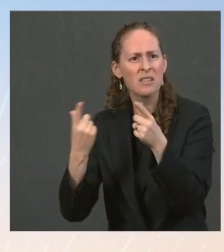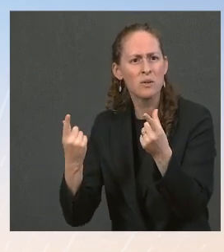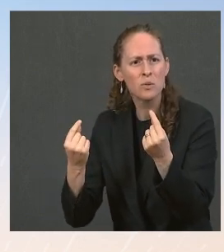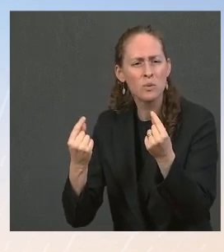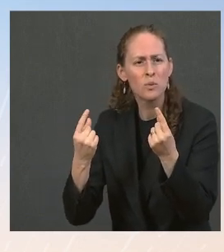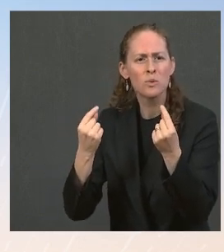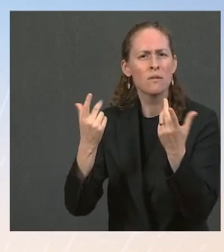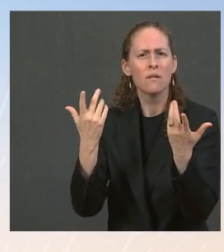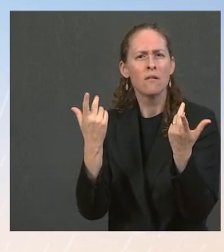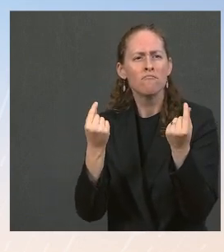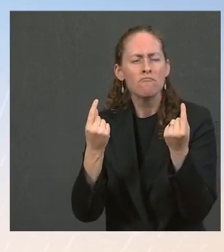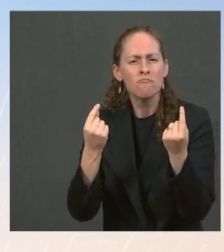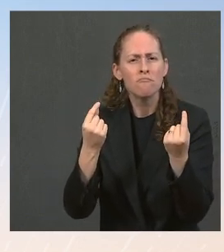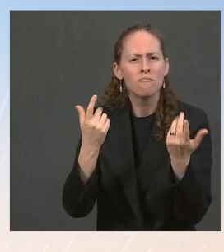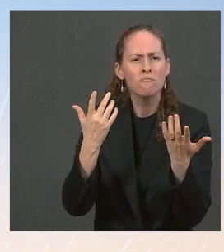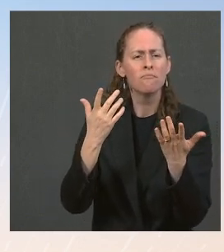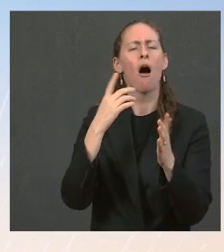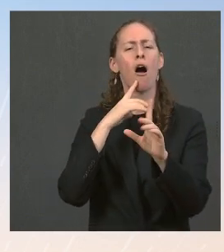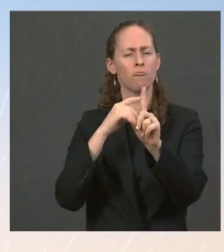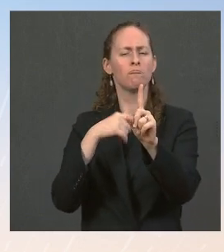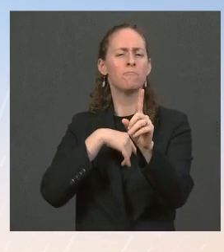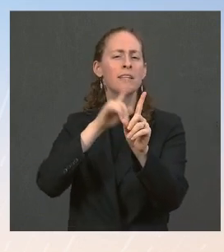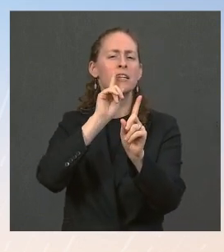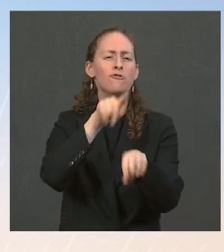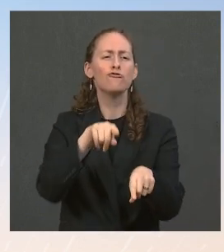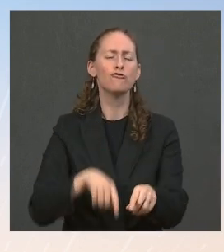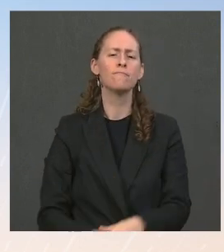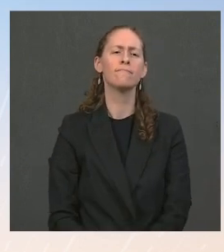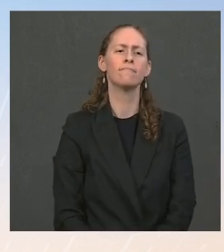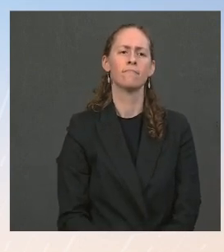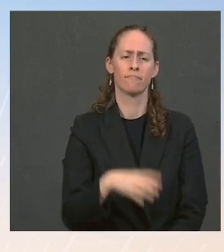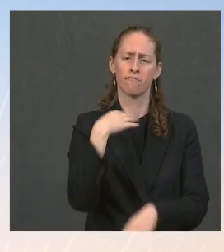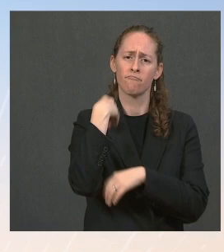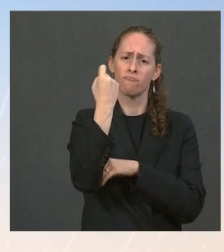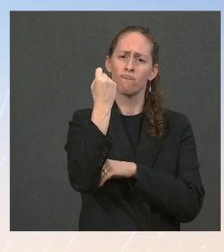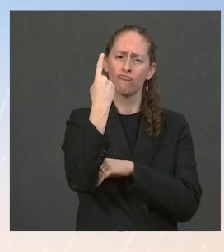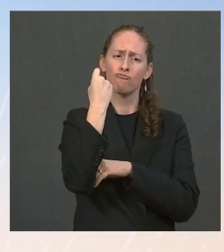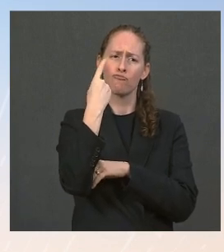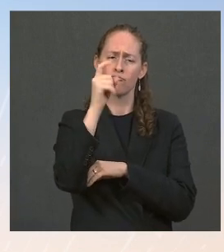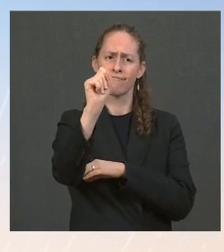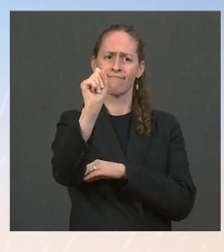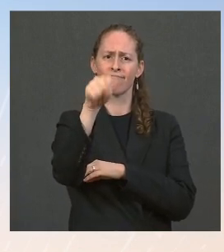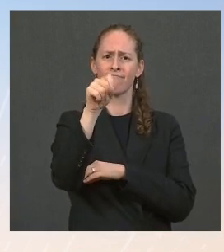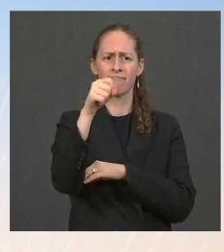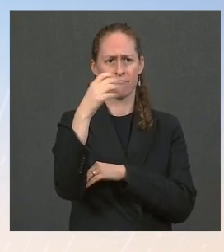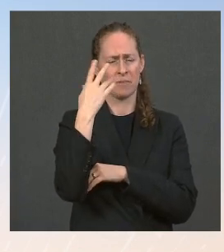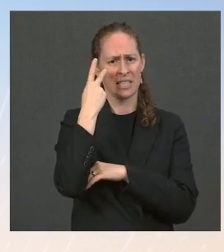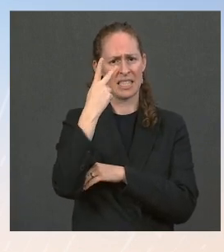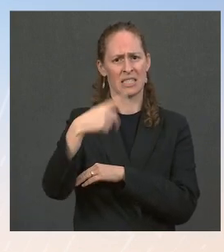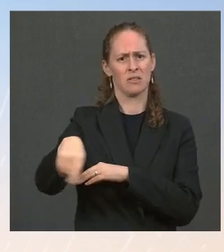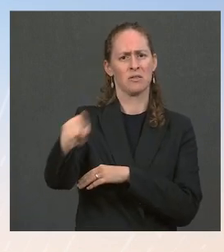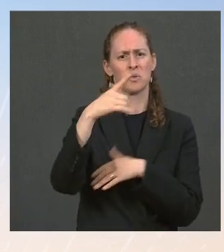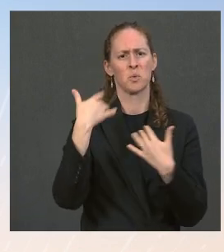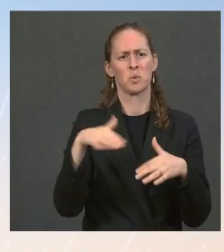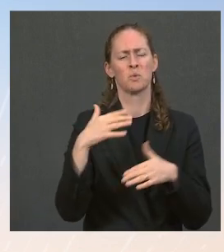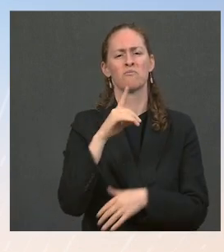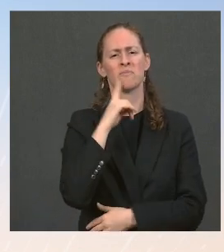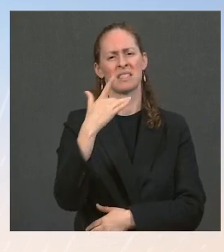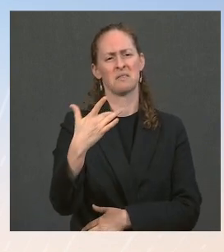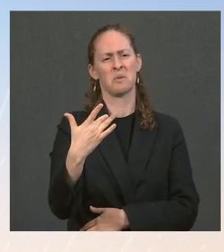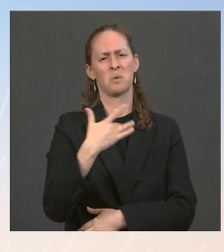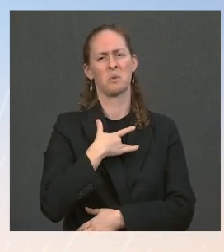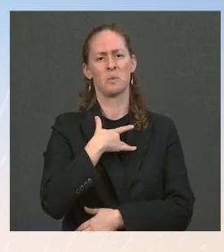photos? Yeah, them. Well, first, we understand and agree that this has been an incredibly heart-wrenching issue. We've watched the